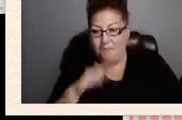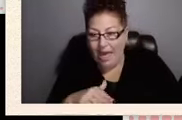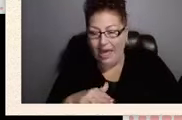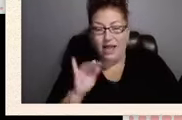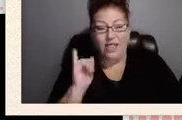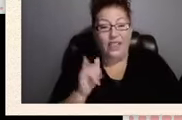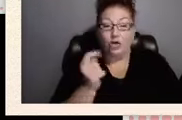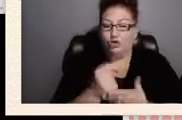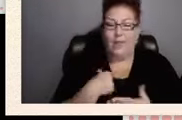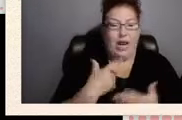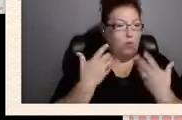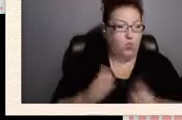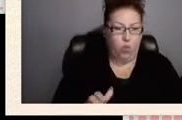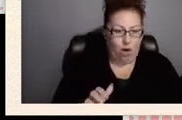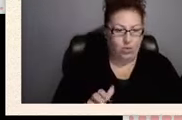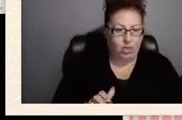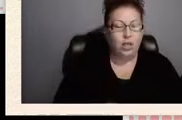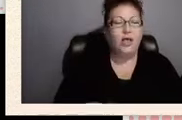These are the ones that will work.